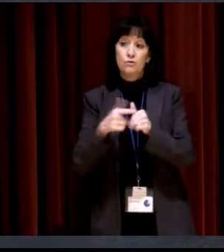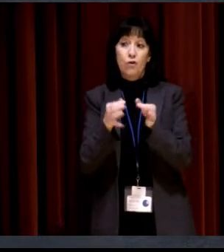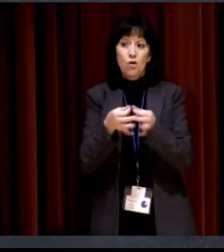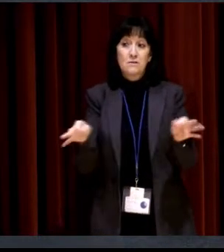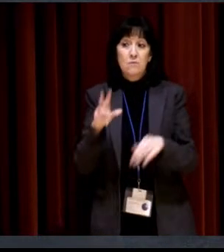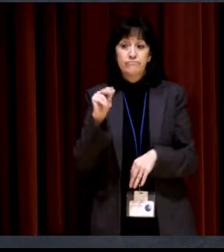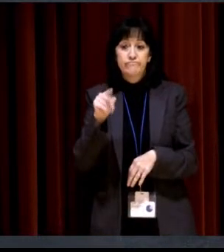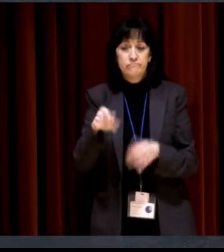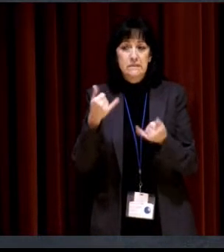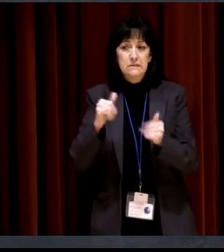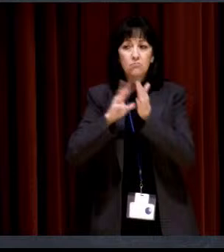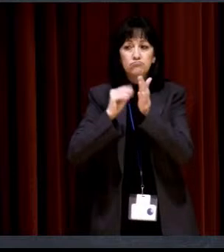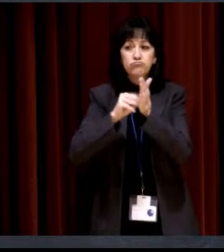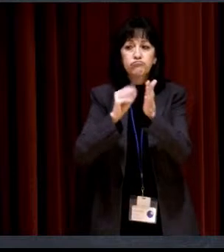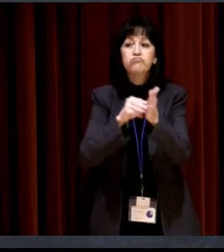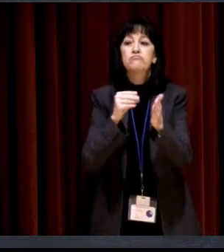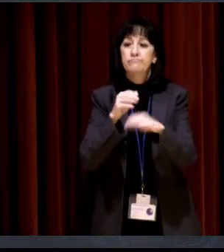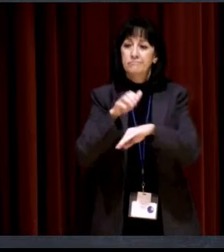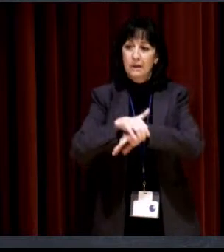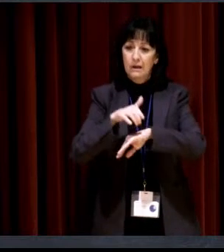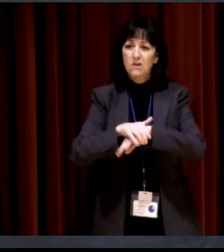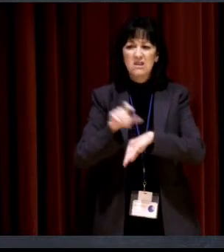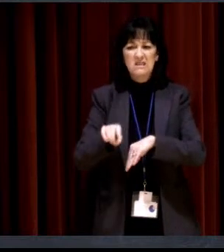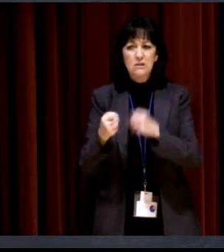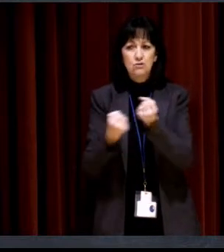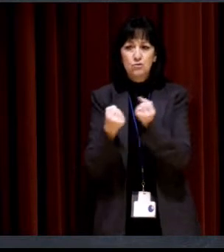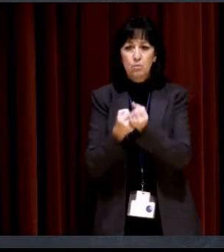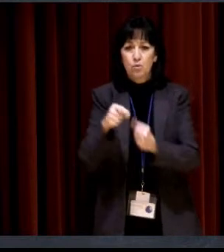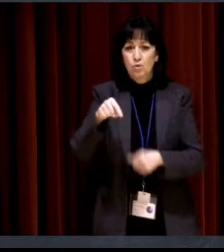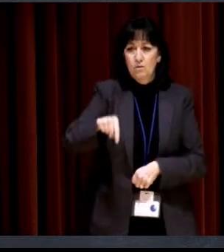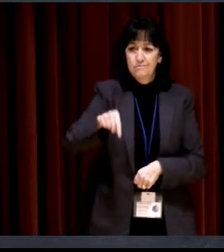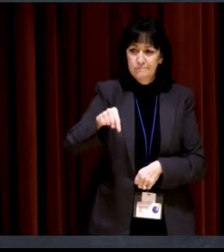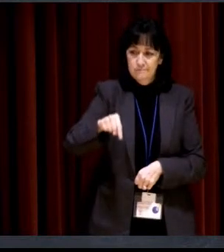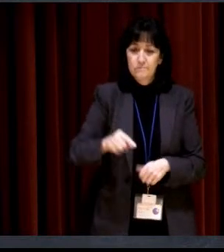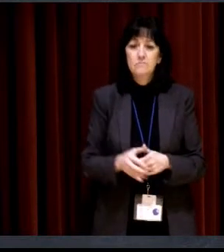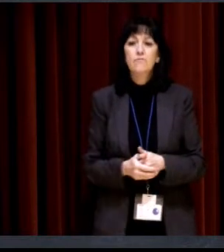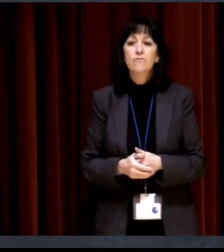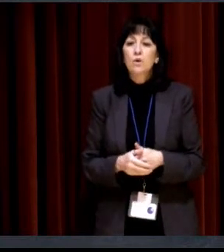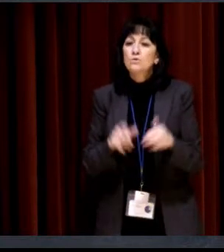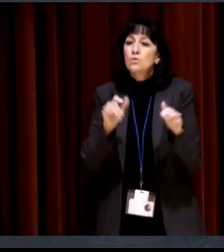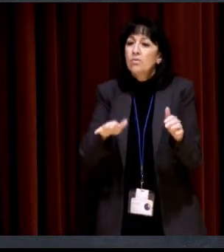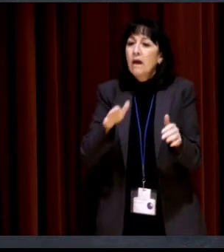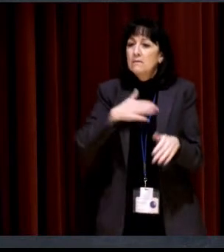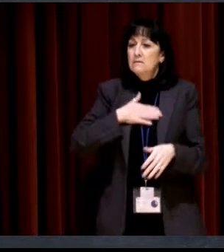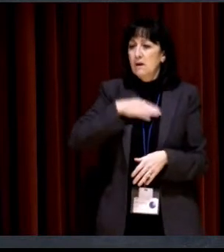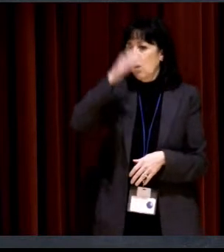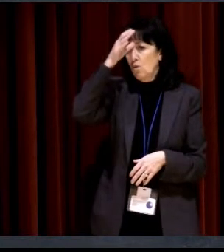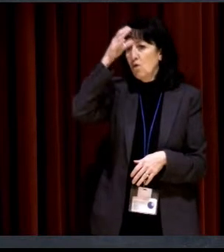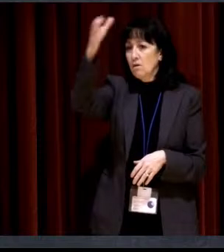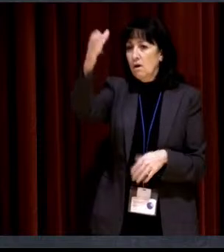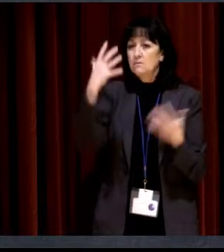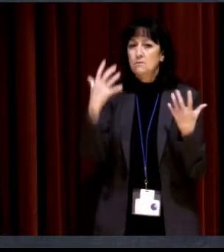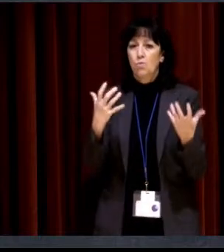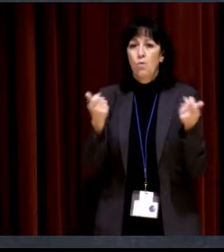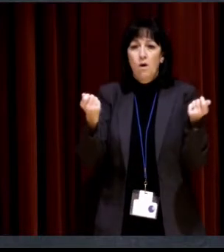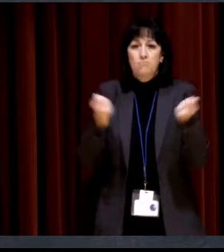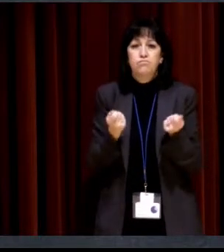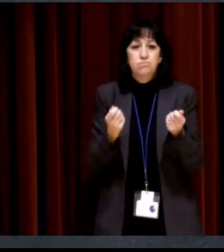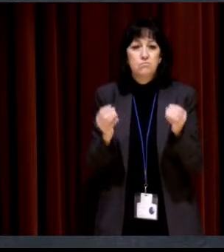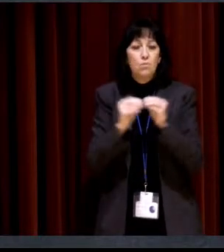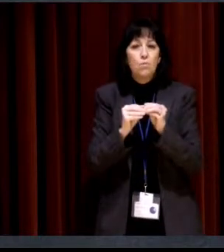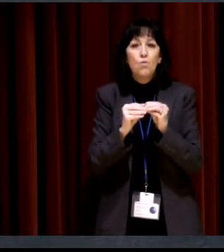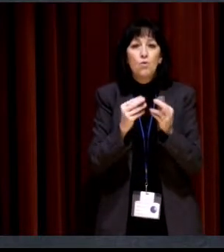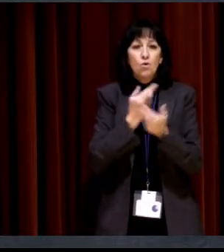learning. And that's kind of the whole concept, is to bring more resources to bear overall.